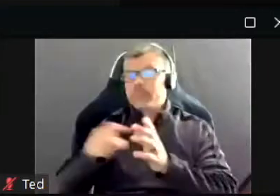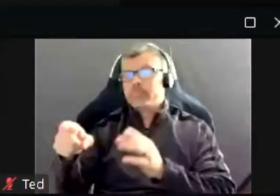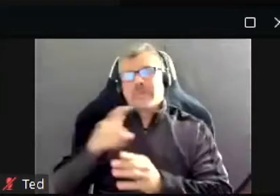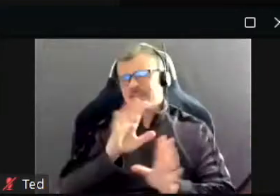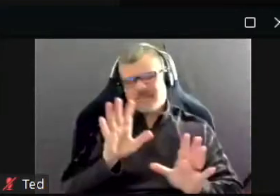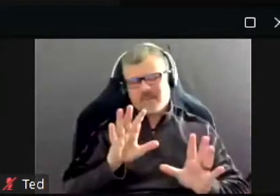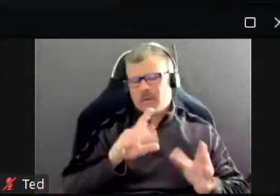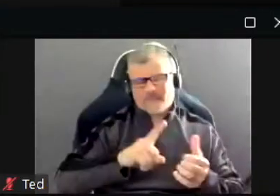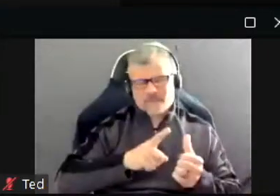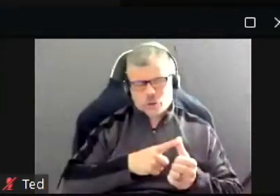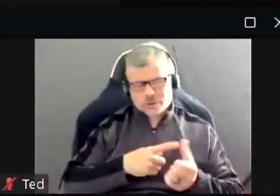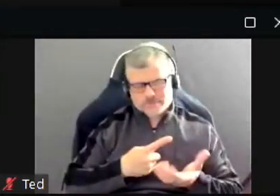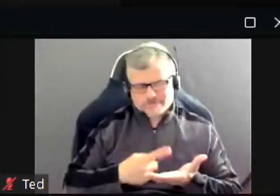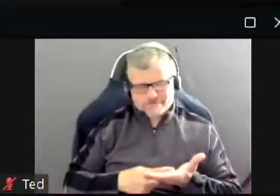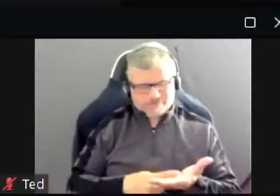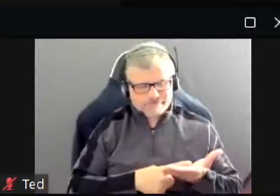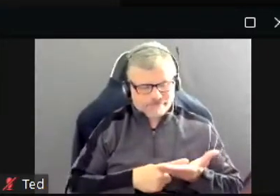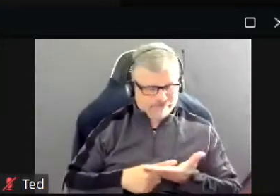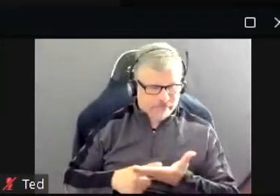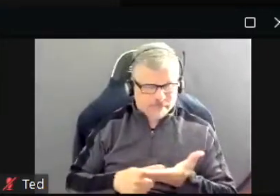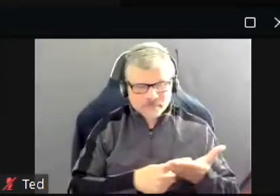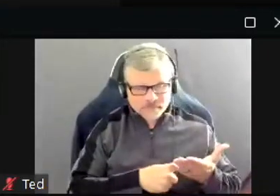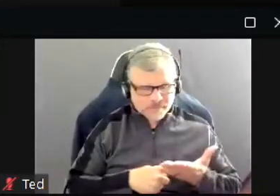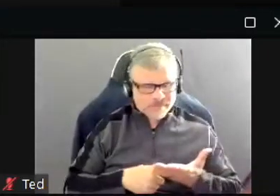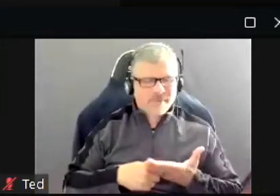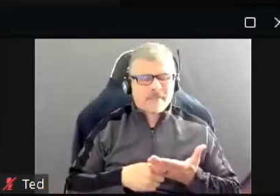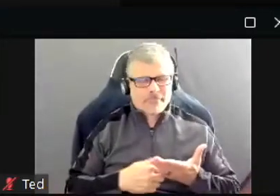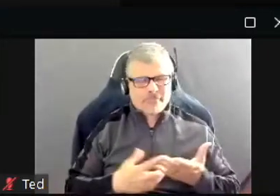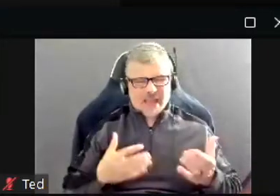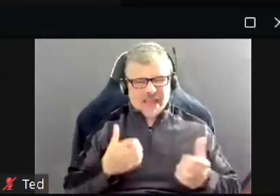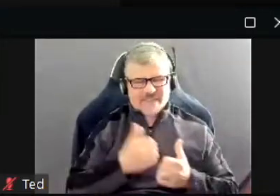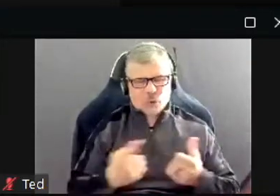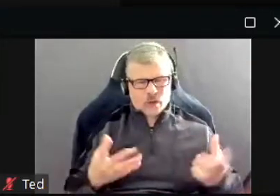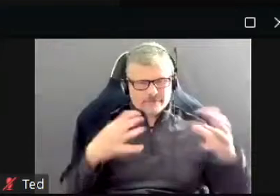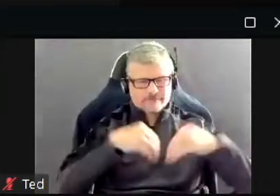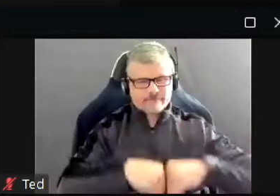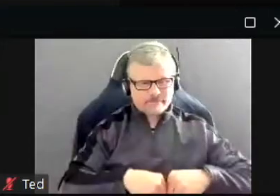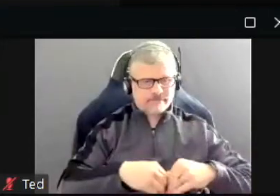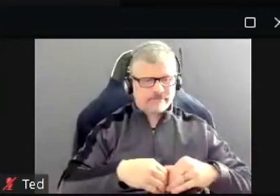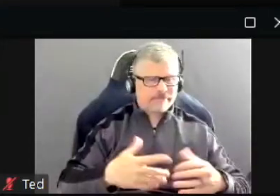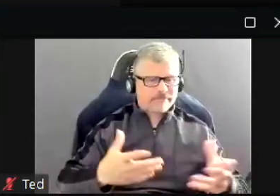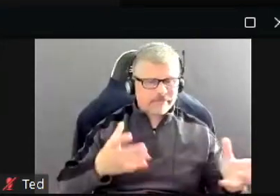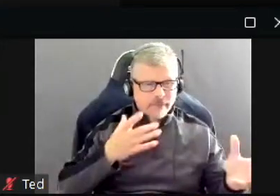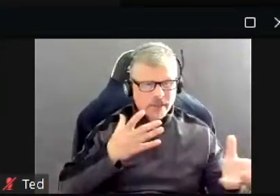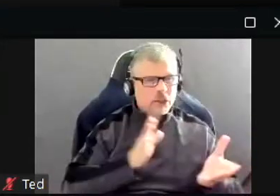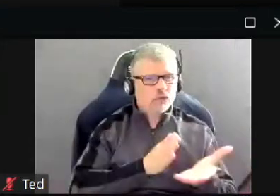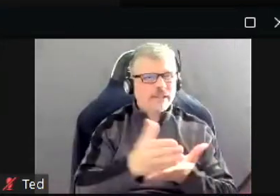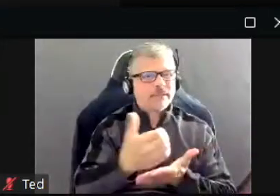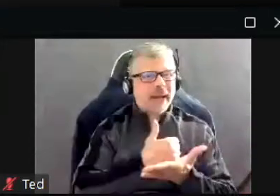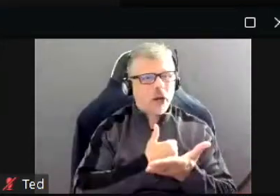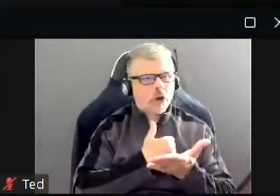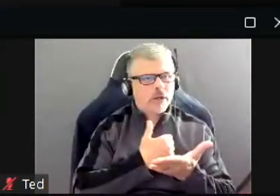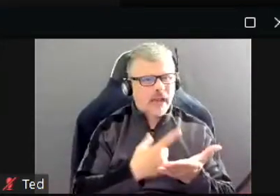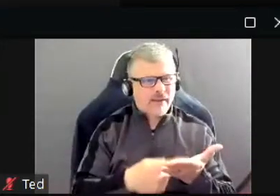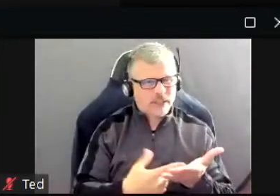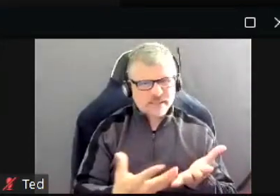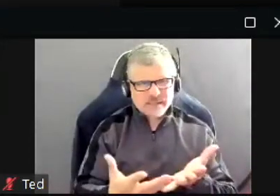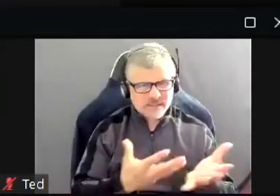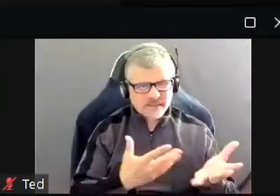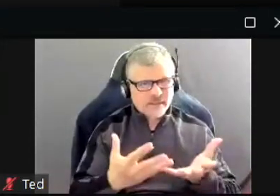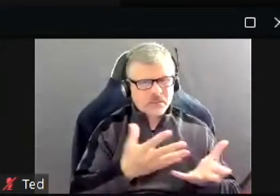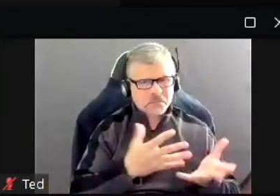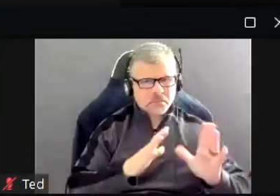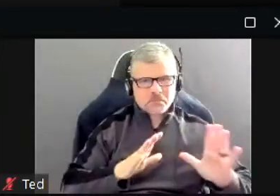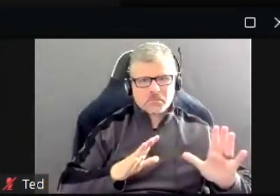a conversation where everybody feels heard, it's a transparent conversation where it doesn't seem like any